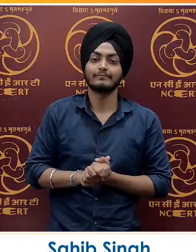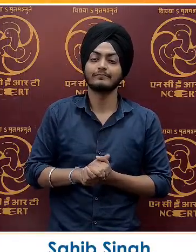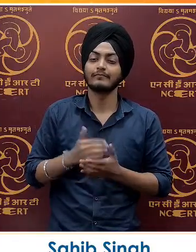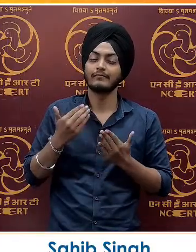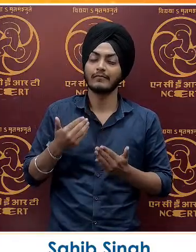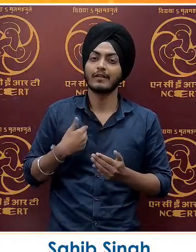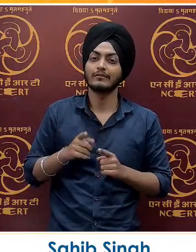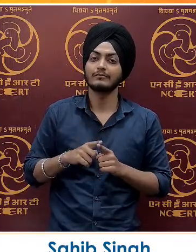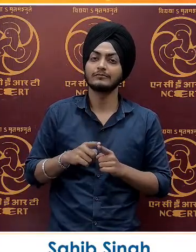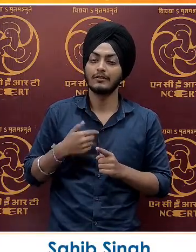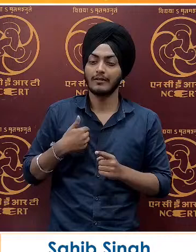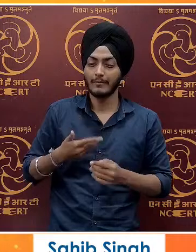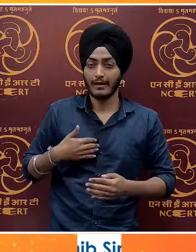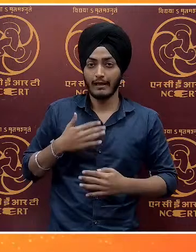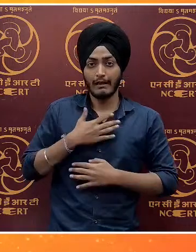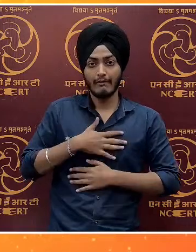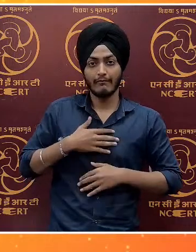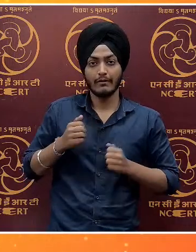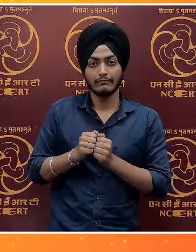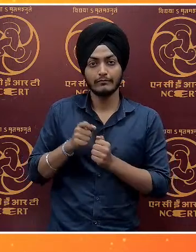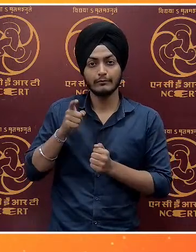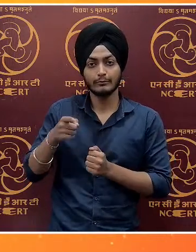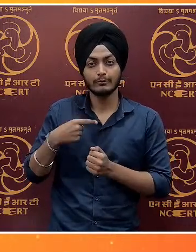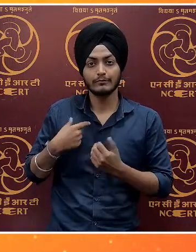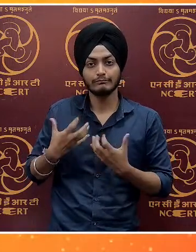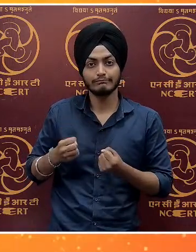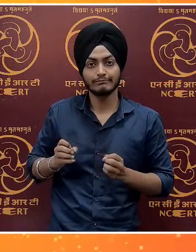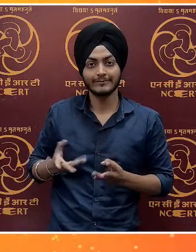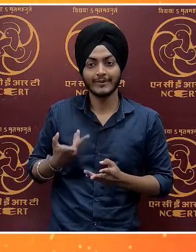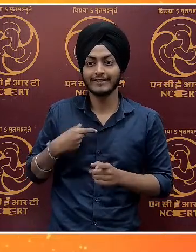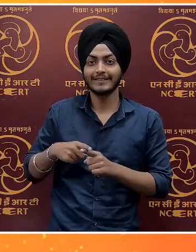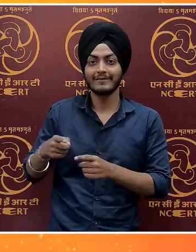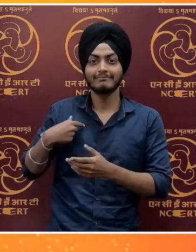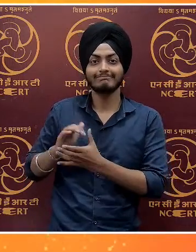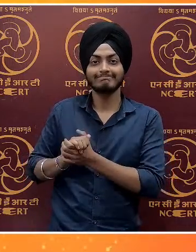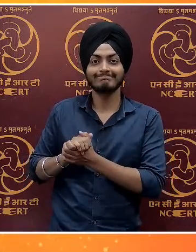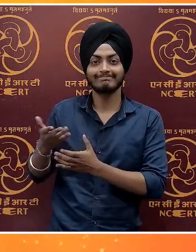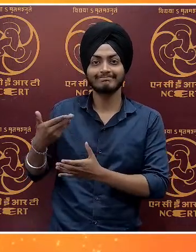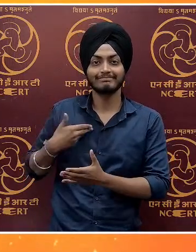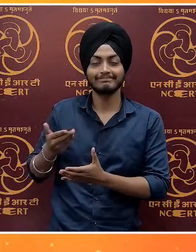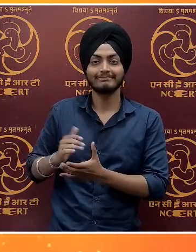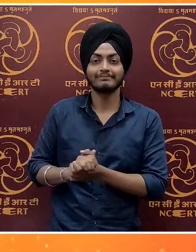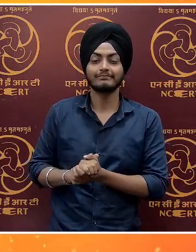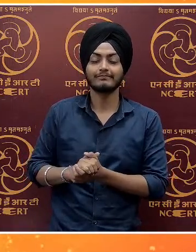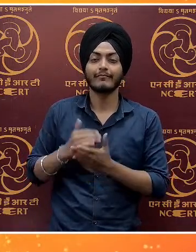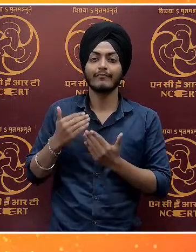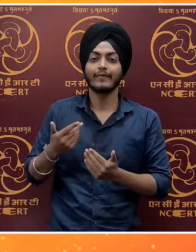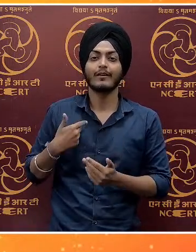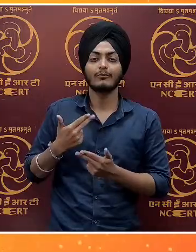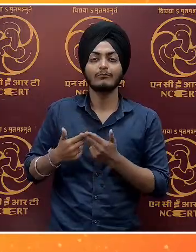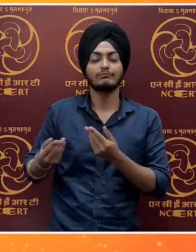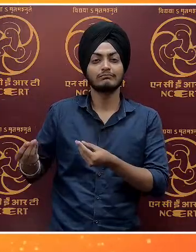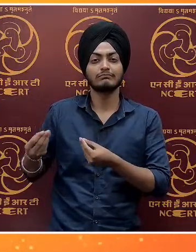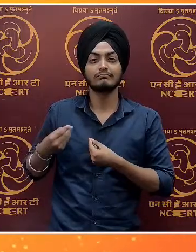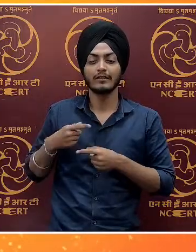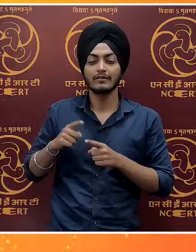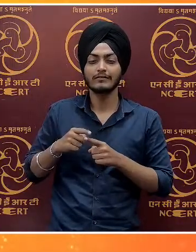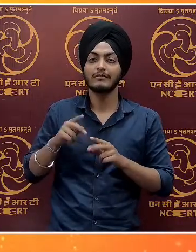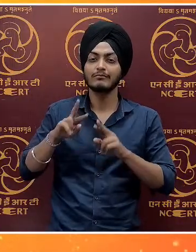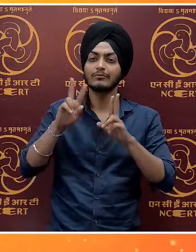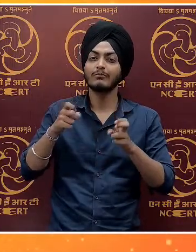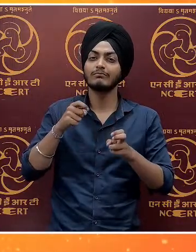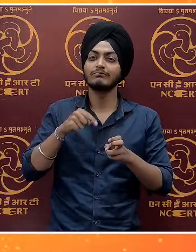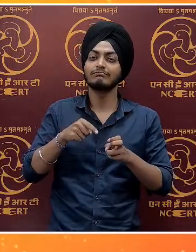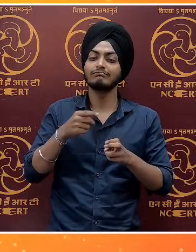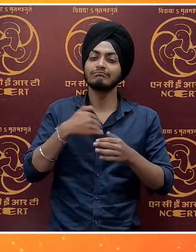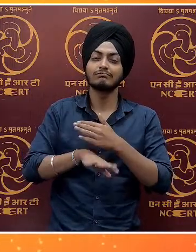I'm ready to have fun with you because right now you are my friend here. Yeah, definitely. So, just tell me what the session is all about because I'm so